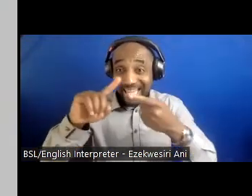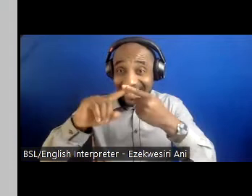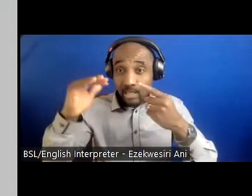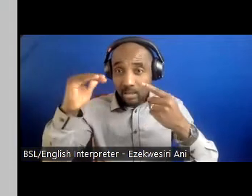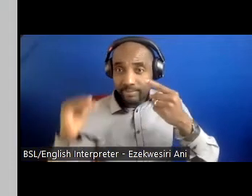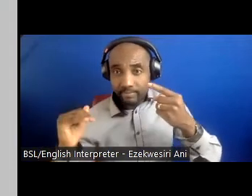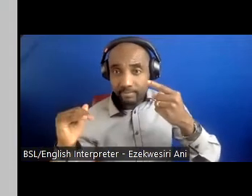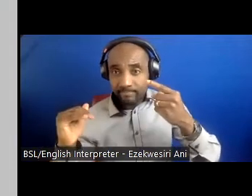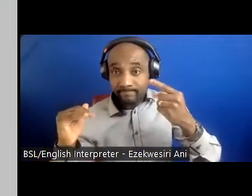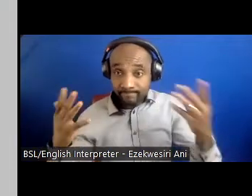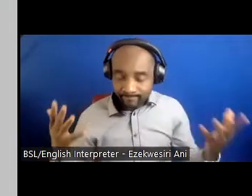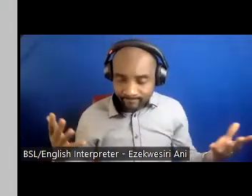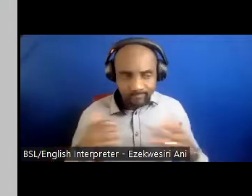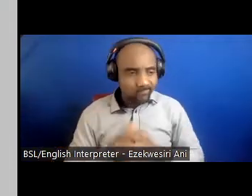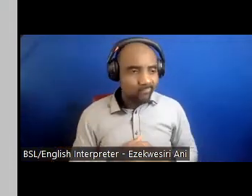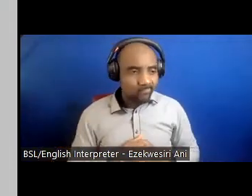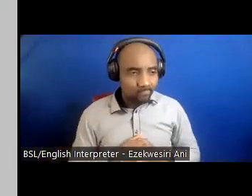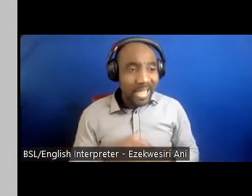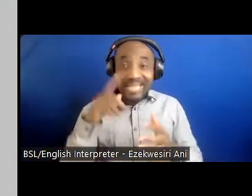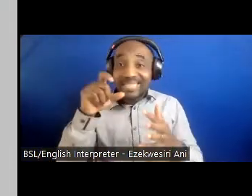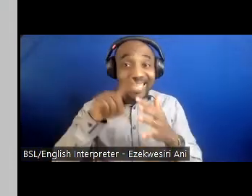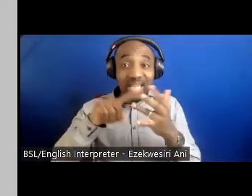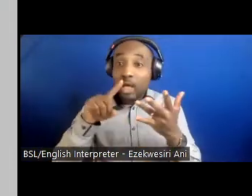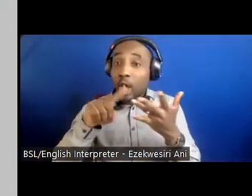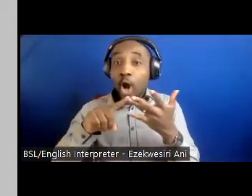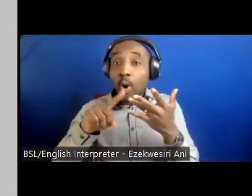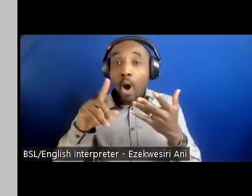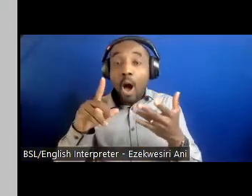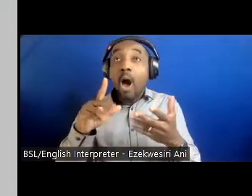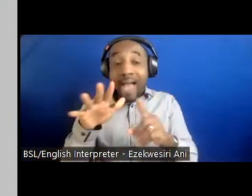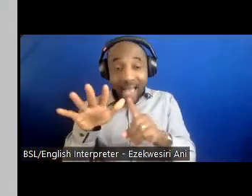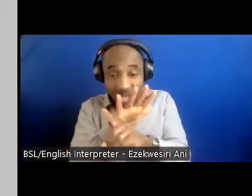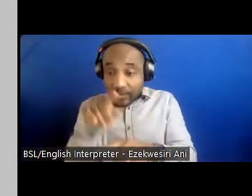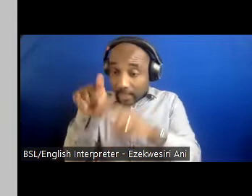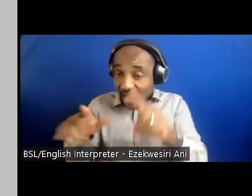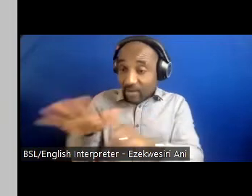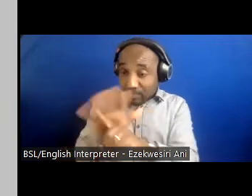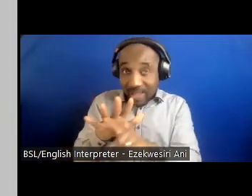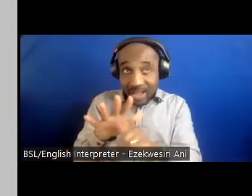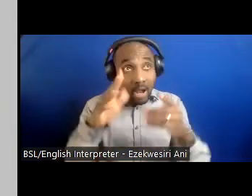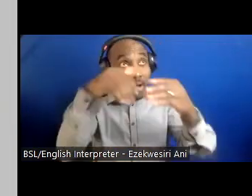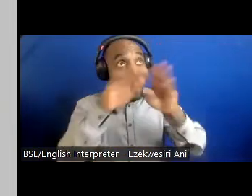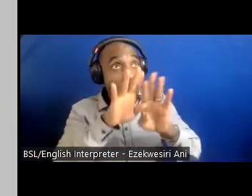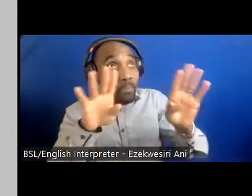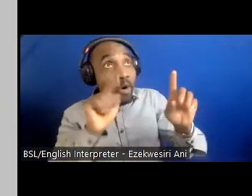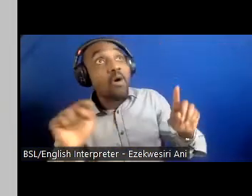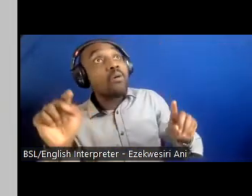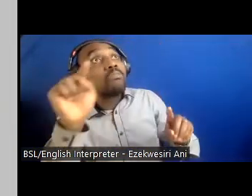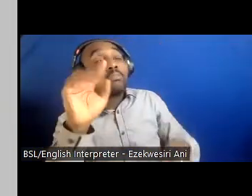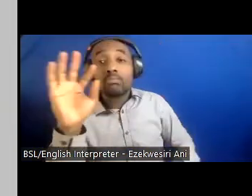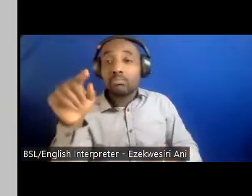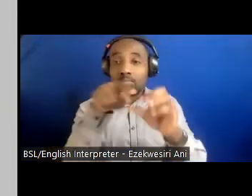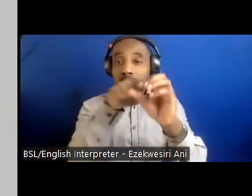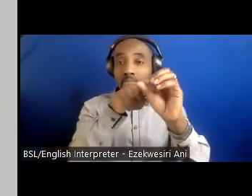And incidentally, there were no CEOs reported as being from an ethnically diverse background on any NGB. For